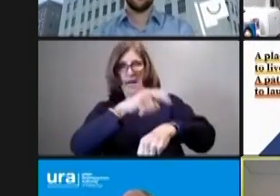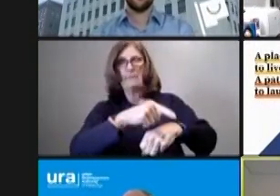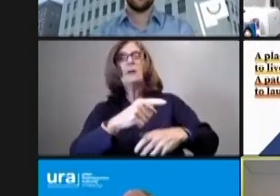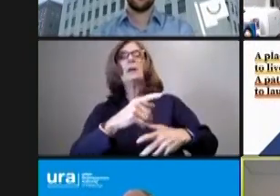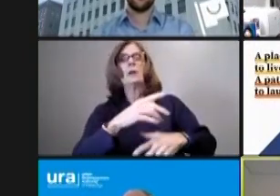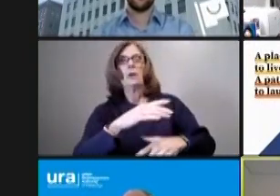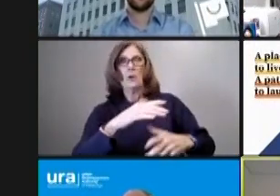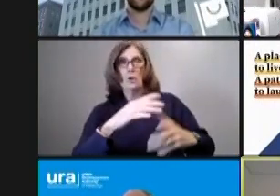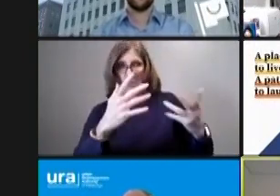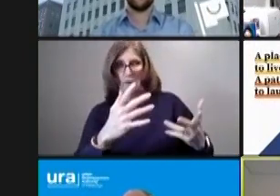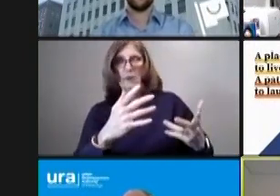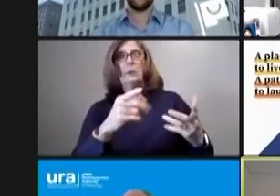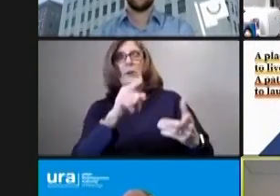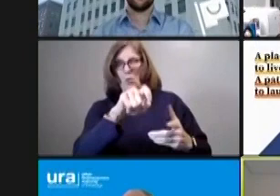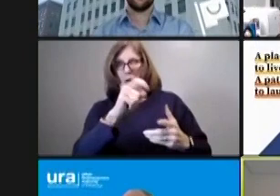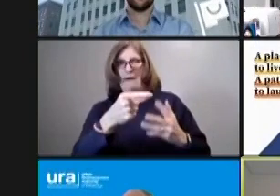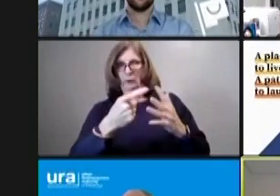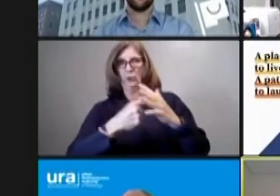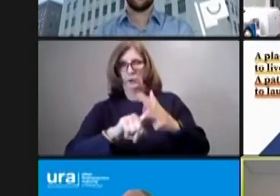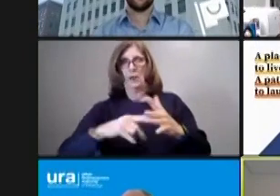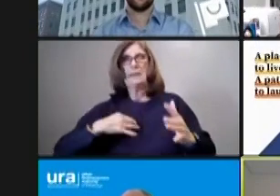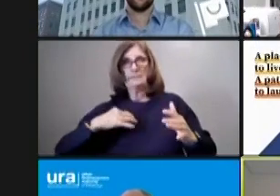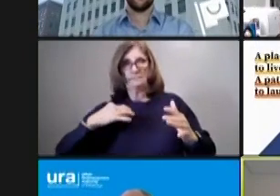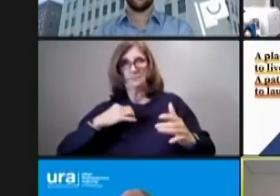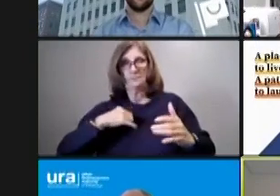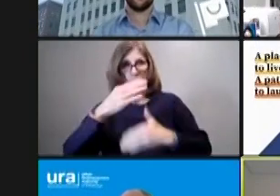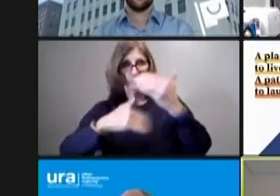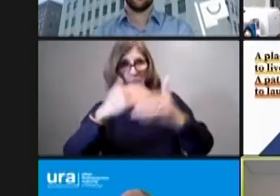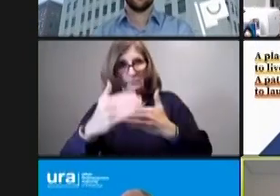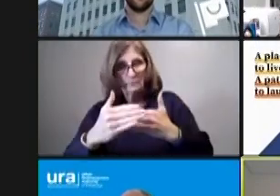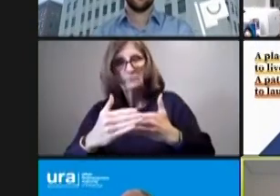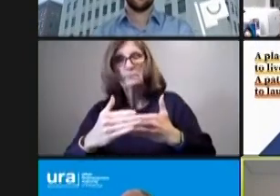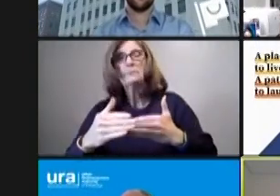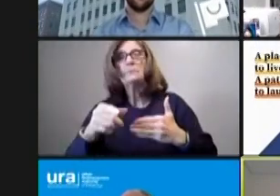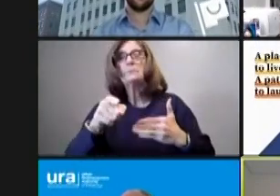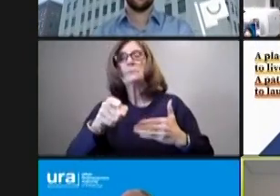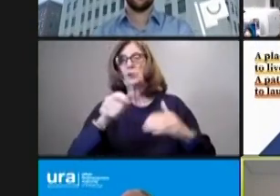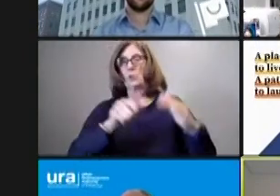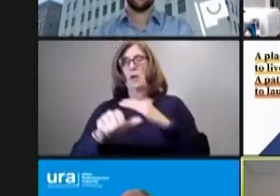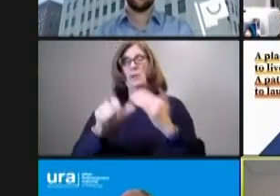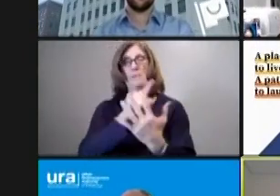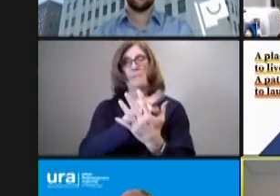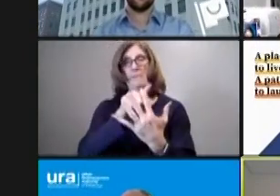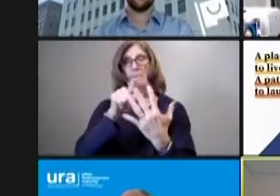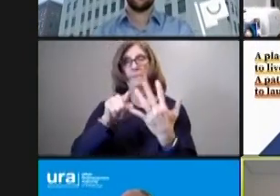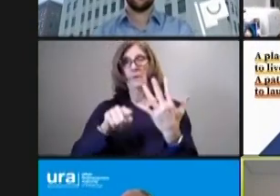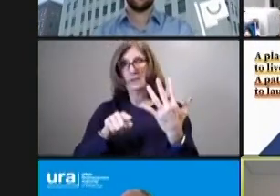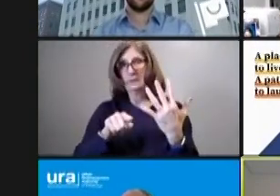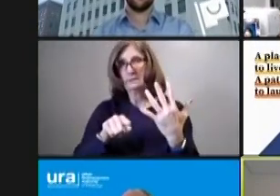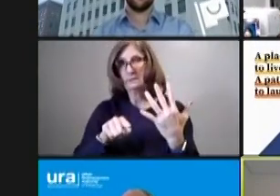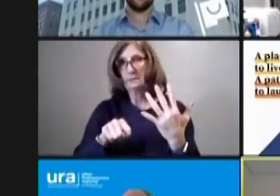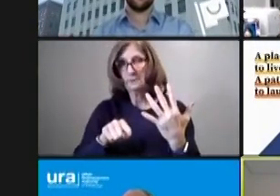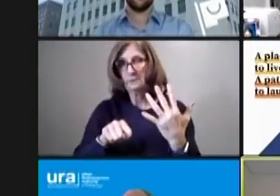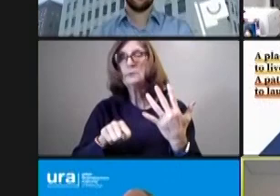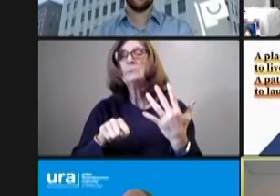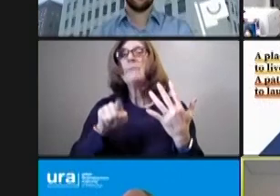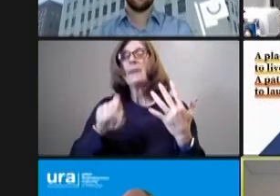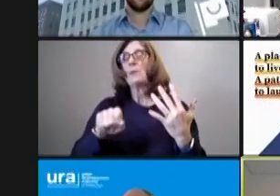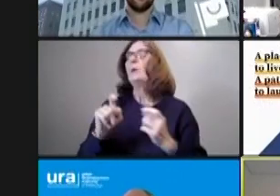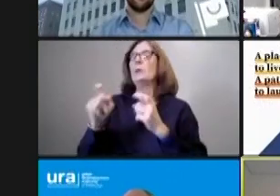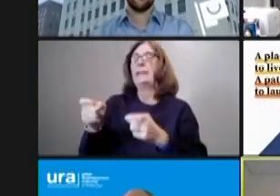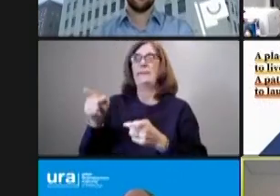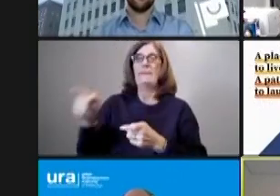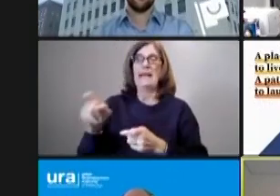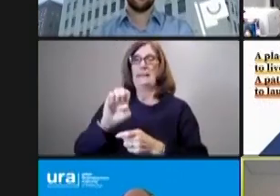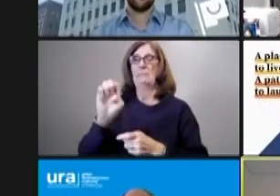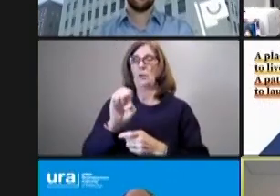it is determined if they're eligible for one of the programs under ASC, we will then reimburse the Pittsburgh Foundation Emergency Fund